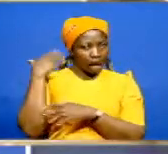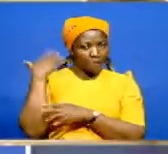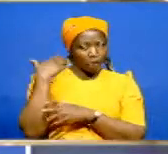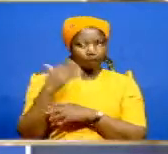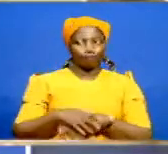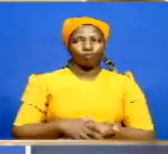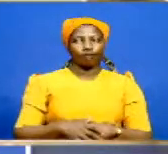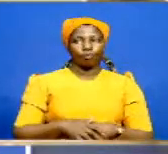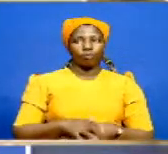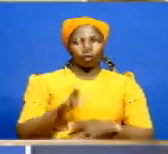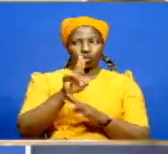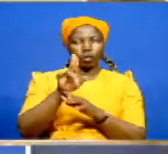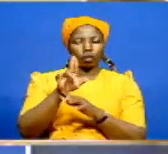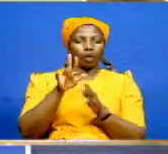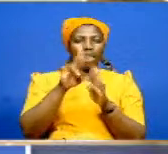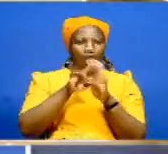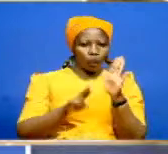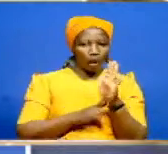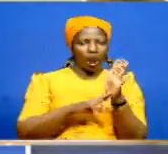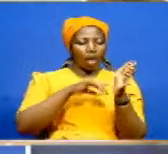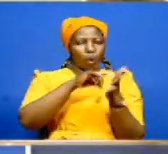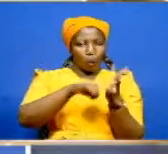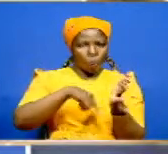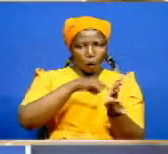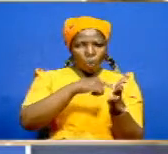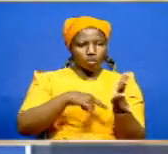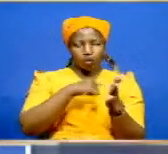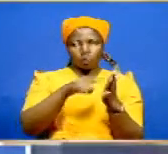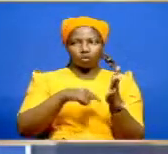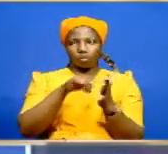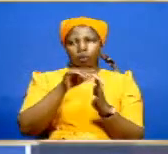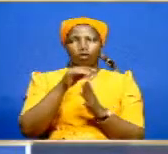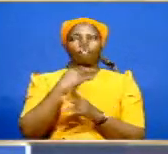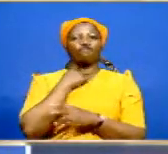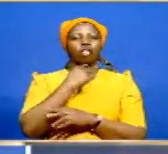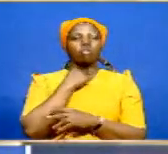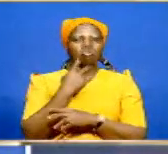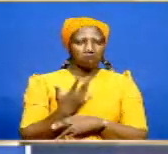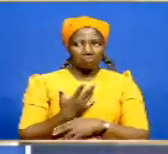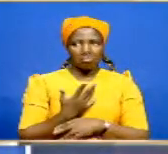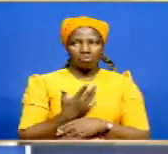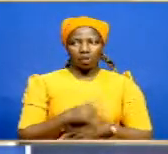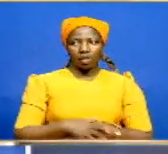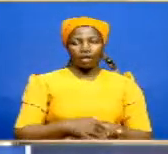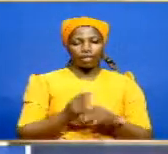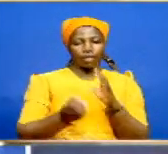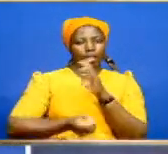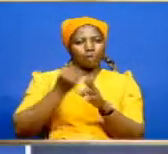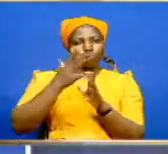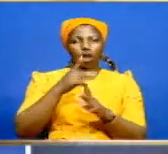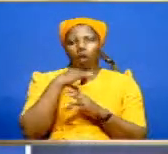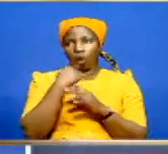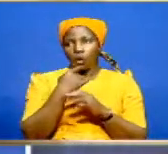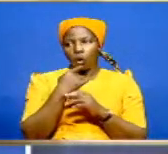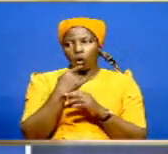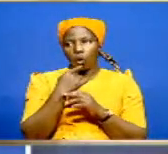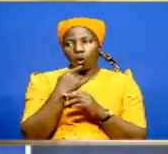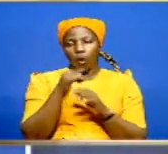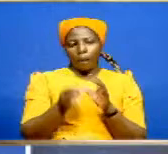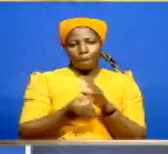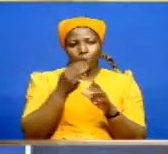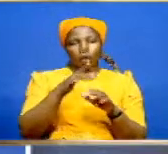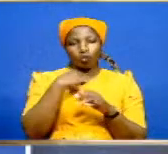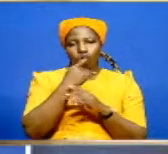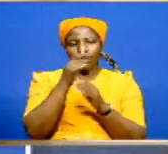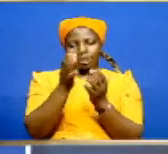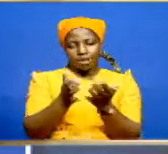audio tapes containing the various programs in the place of current mixers. The producer or whoever needed to play the tape, they